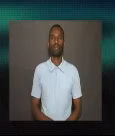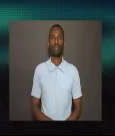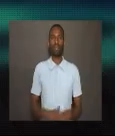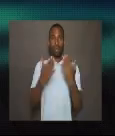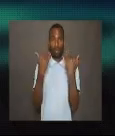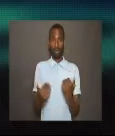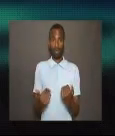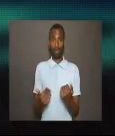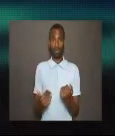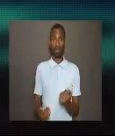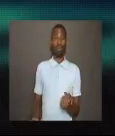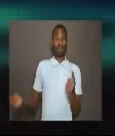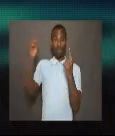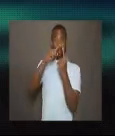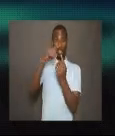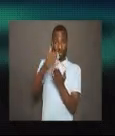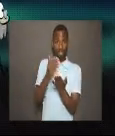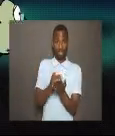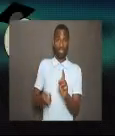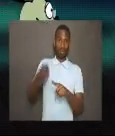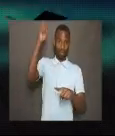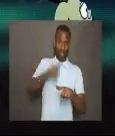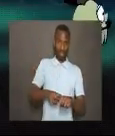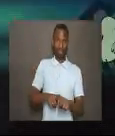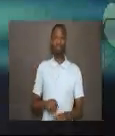Let's get back to our lesson.